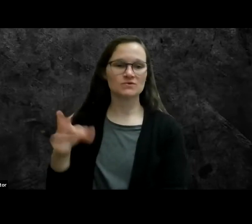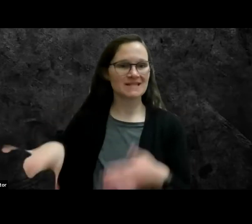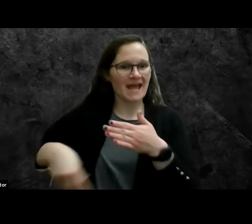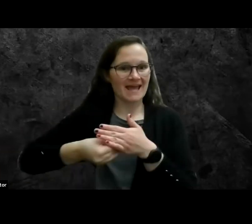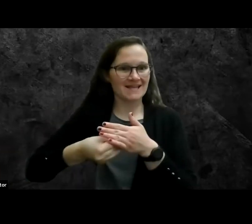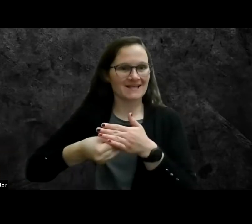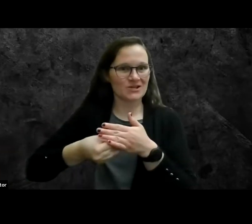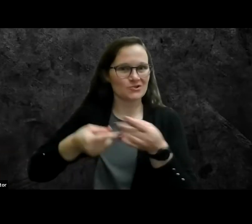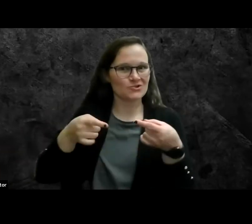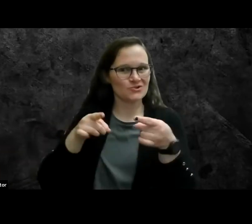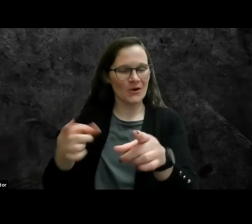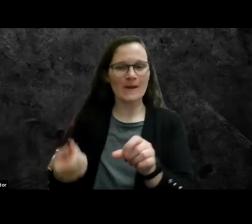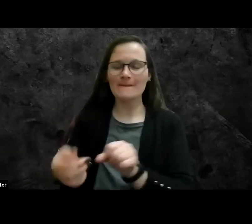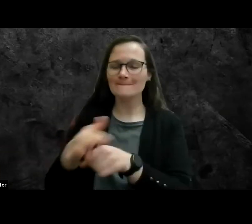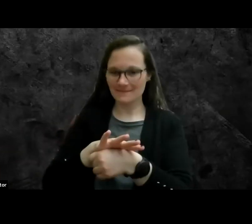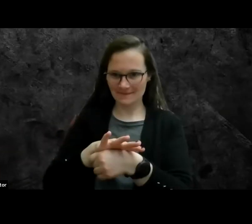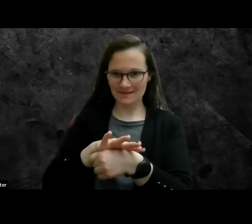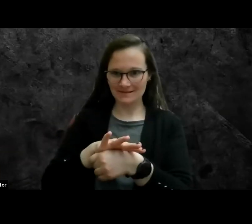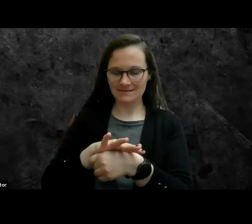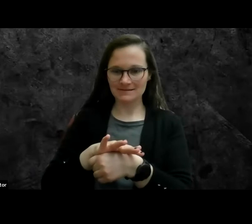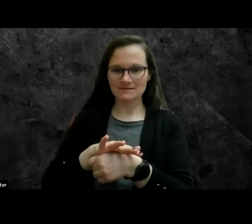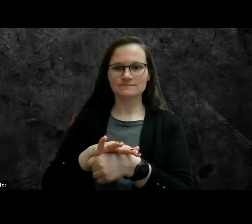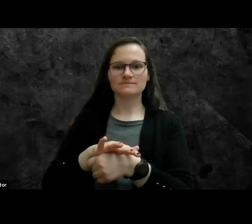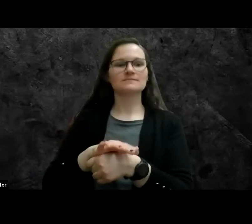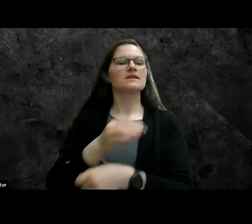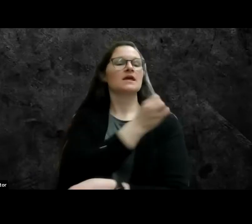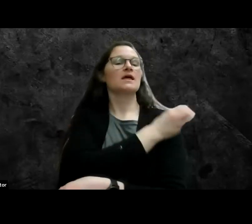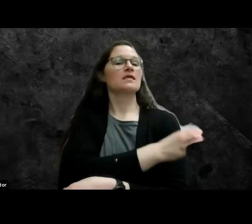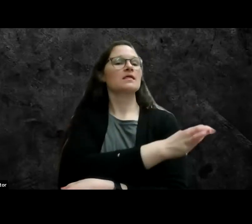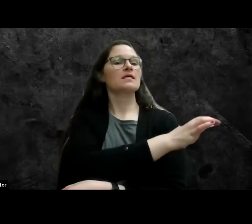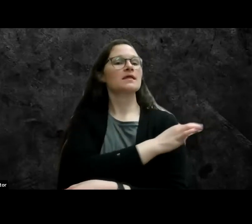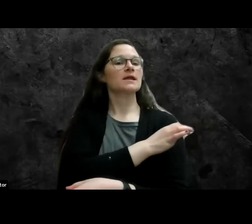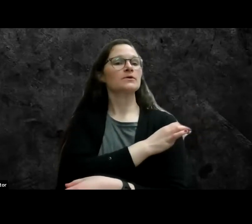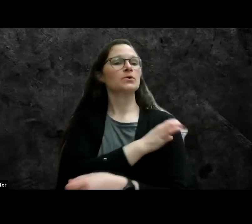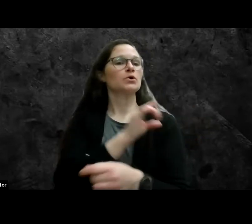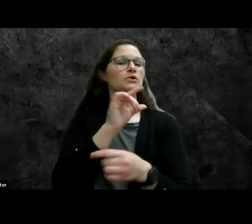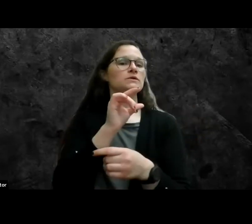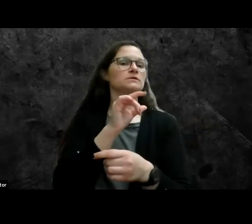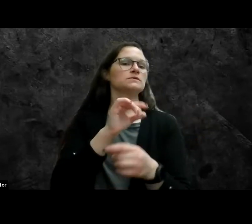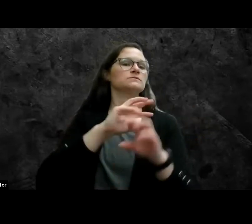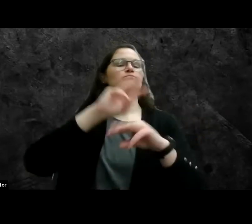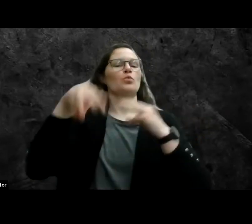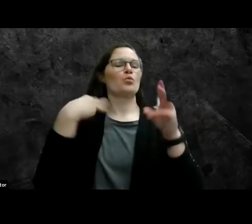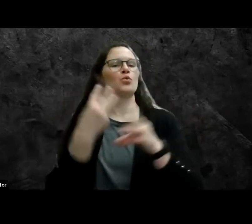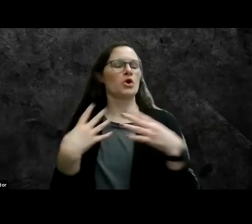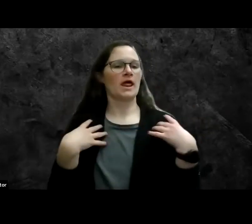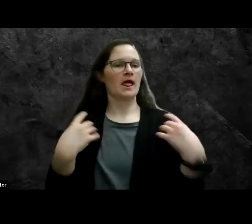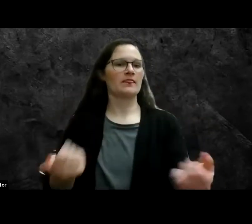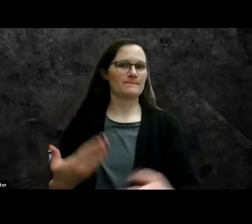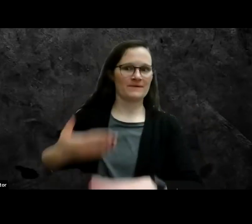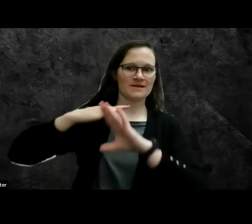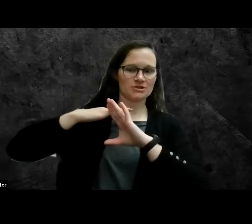His areas of expertise include clinical and social epidemiology, global health, and violence and injury prevention. He's published